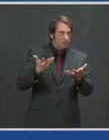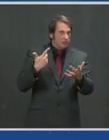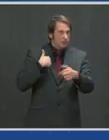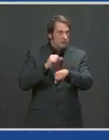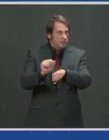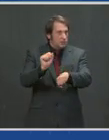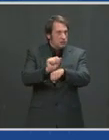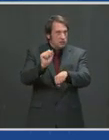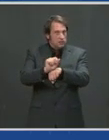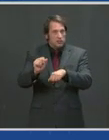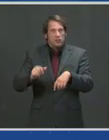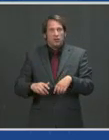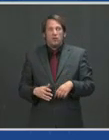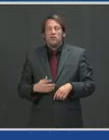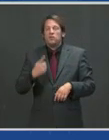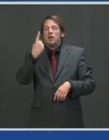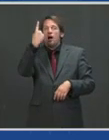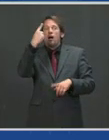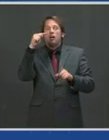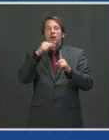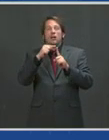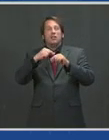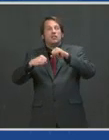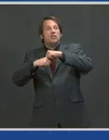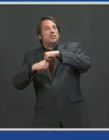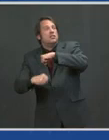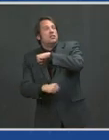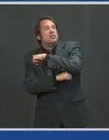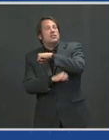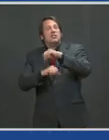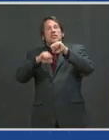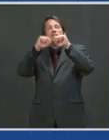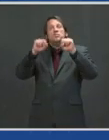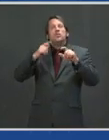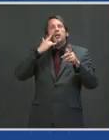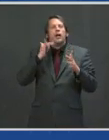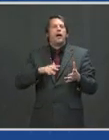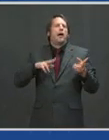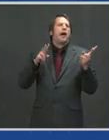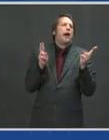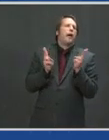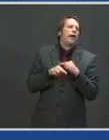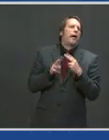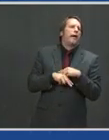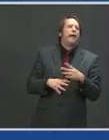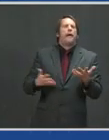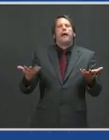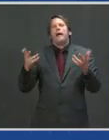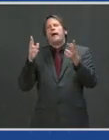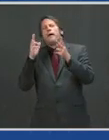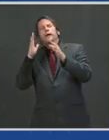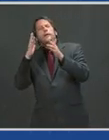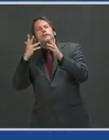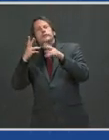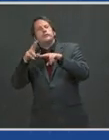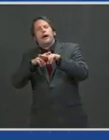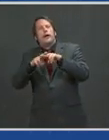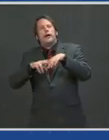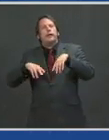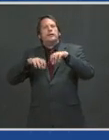thing that's infrastructure is a highway, a bridge, or whatever, that's just not rational. It really